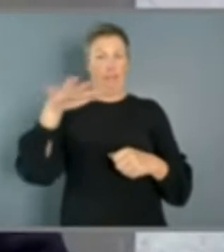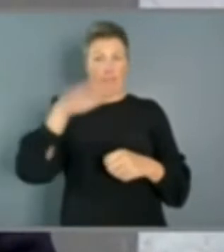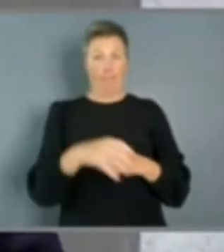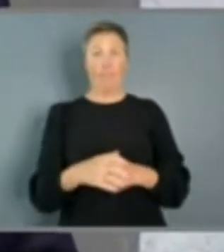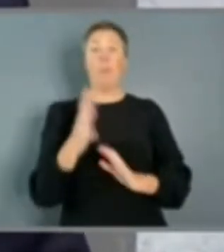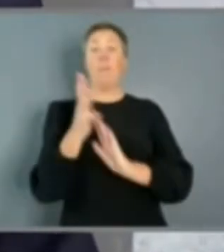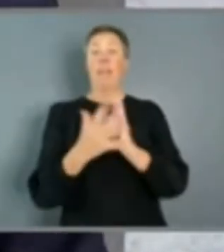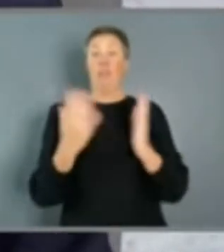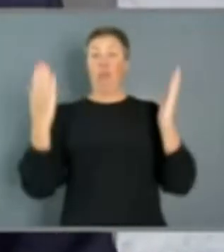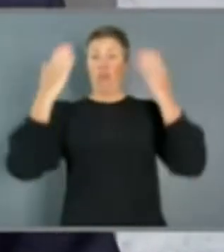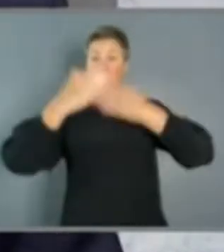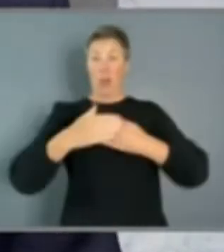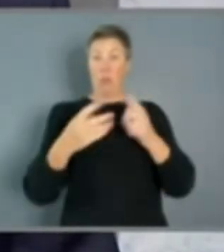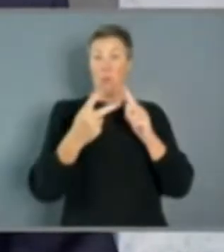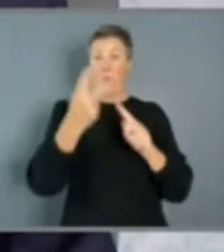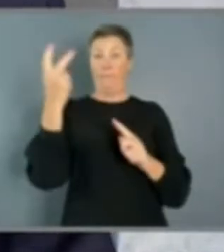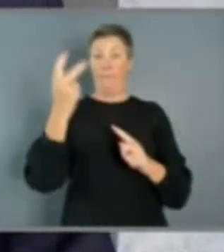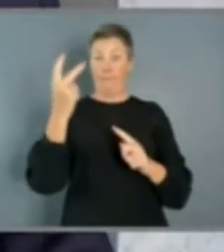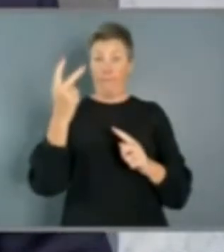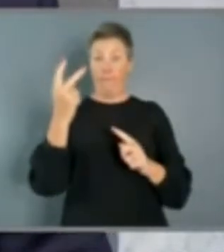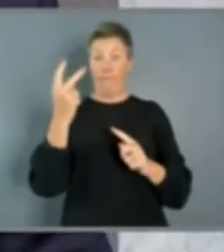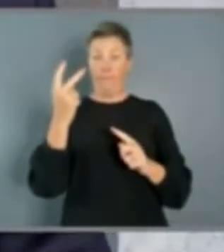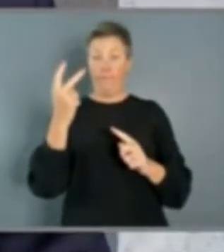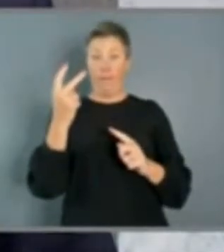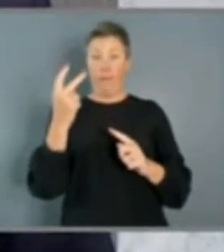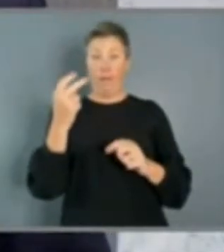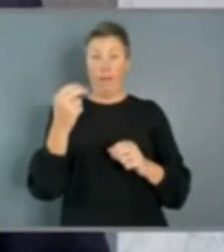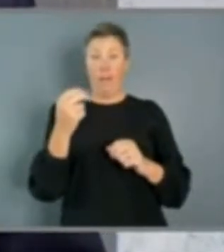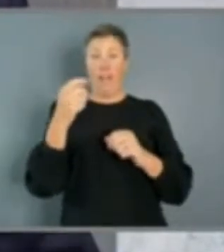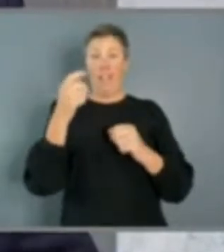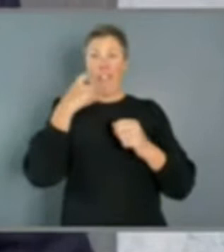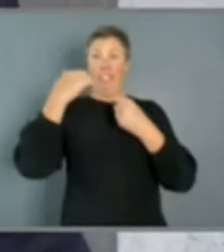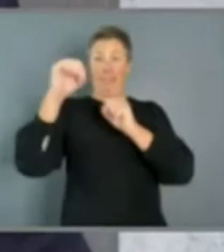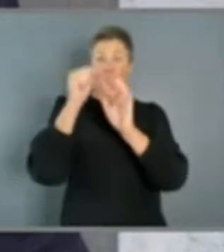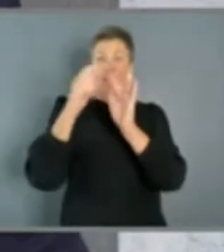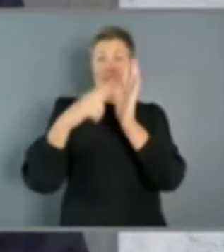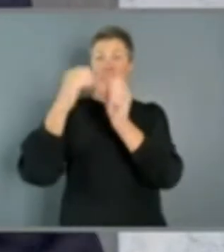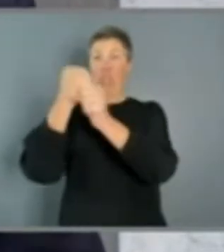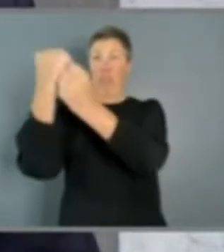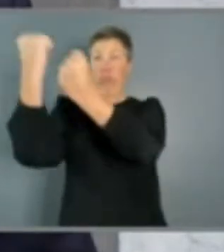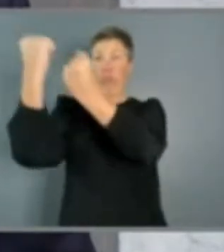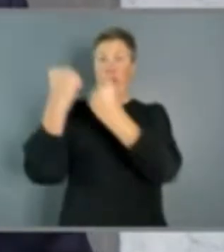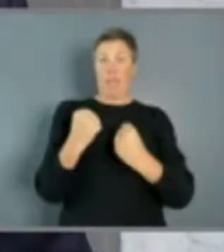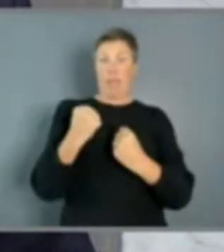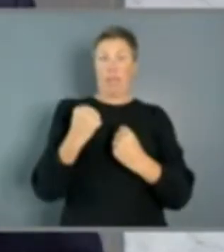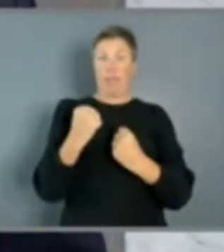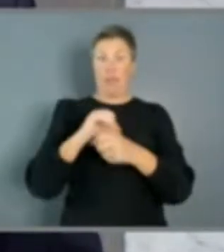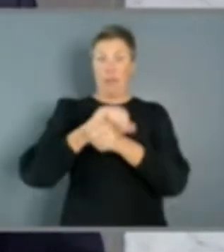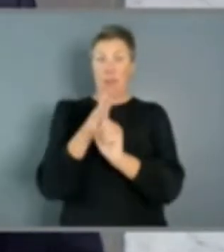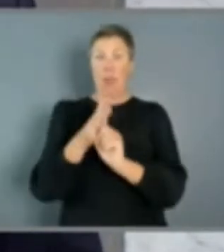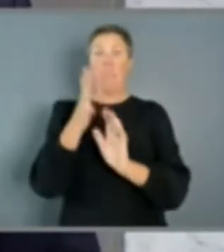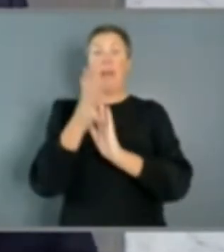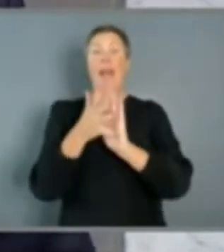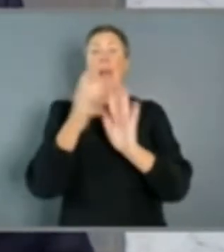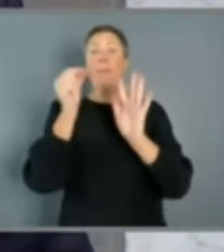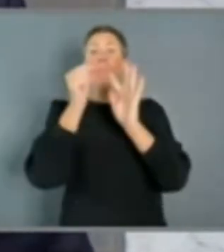tonight, we will further reduce the risk of COVID-19 transmission from PNG to Australia by suspending passenger flights from Papua New Guinea